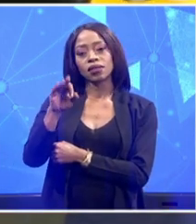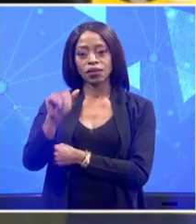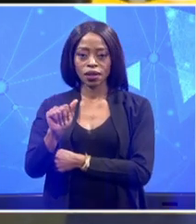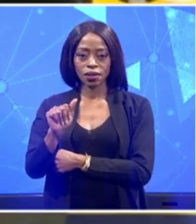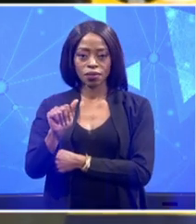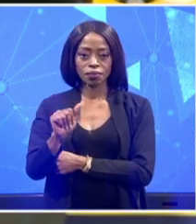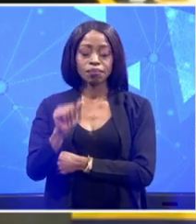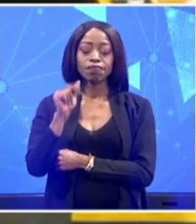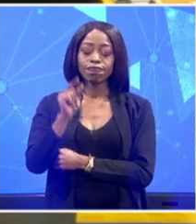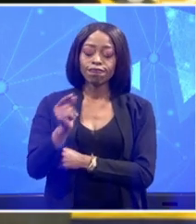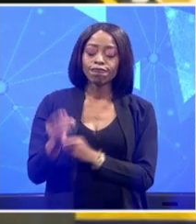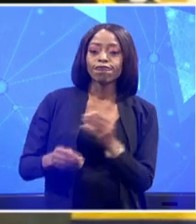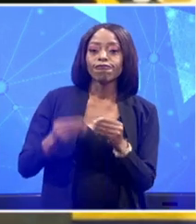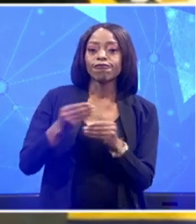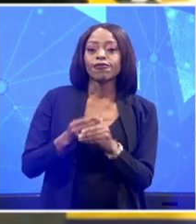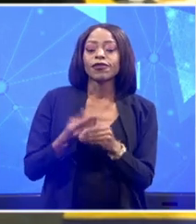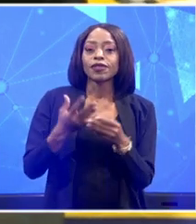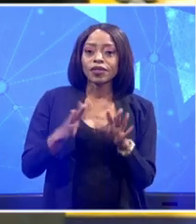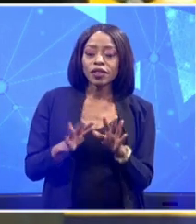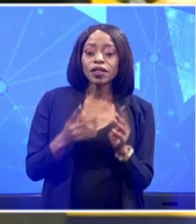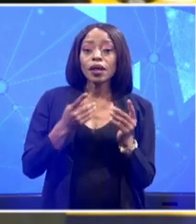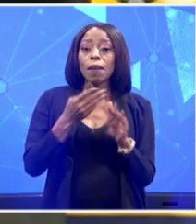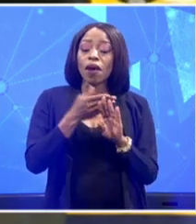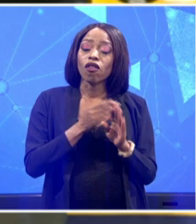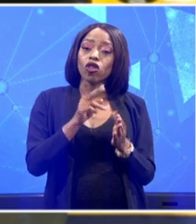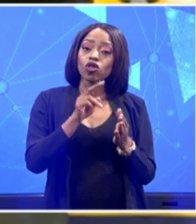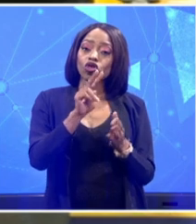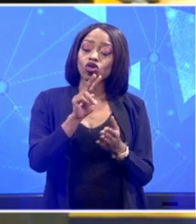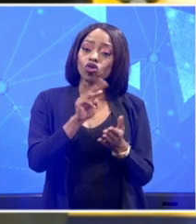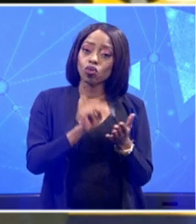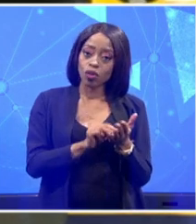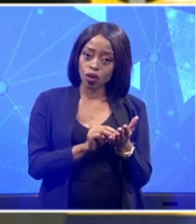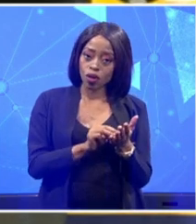FIFA increased from 2 million per cycle,